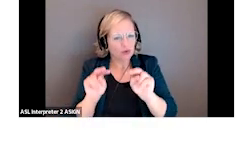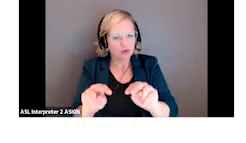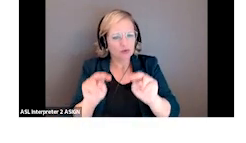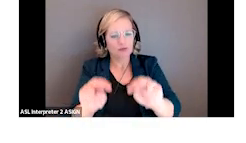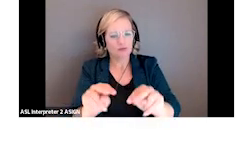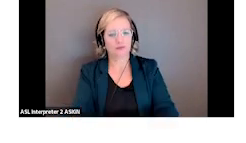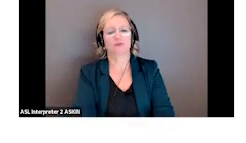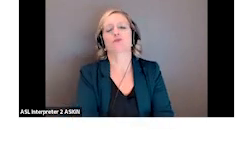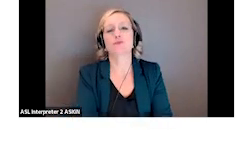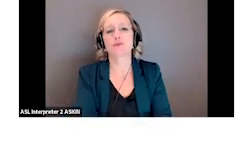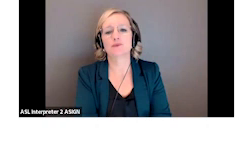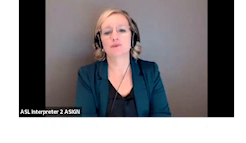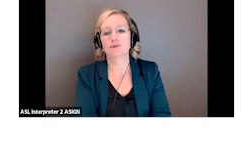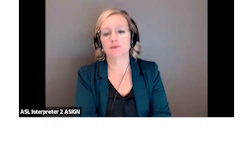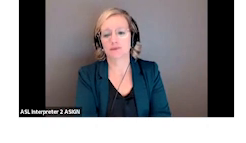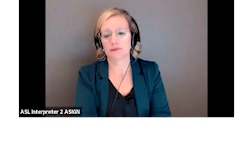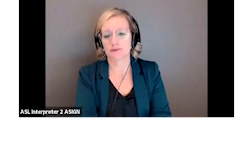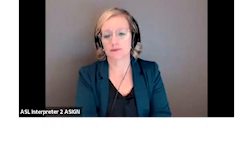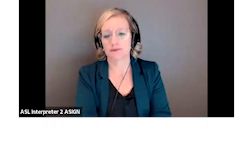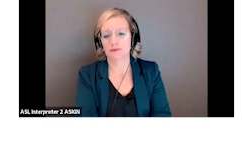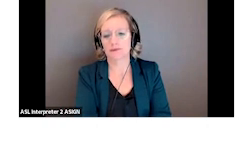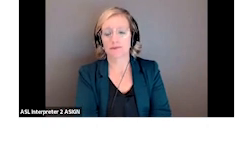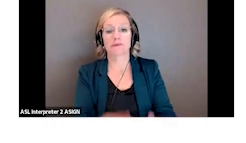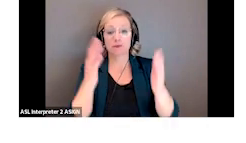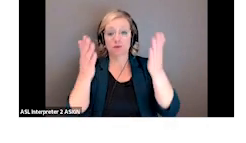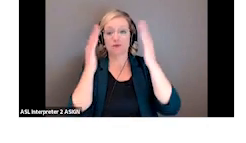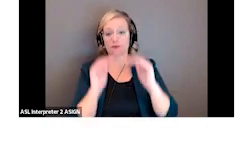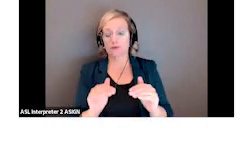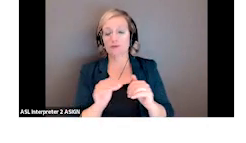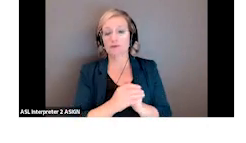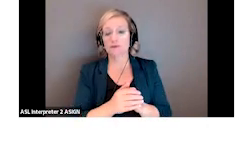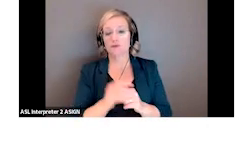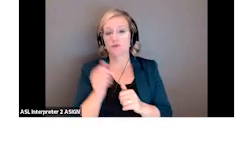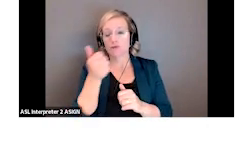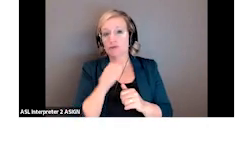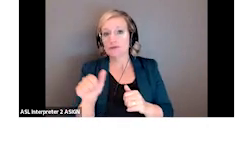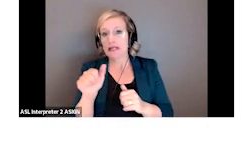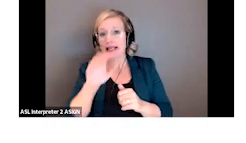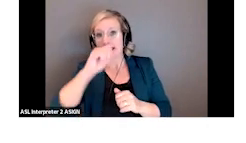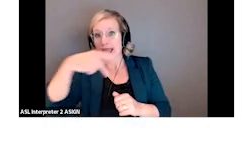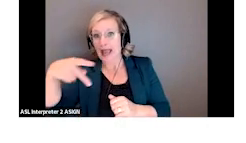Okay. Then, are there any good feed apps to share your Shopify products to Amazon? So